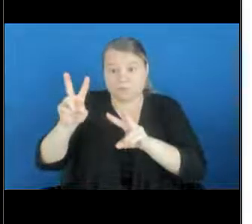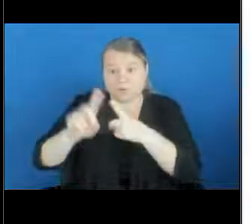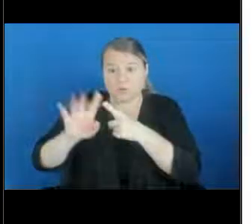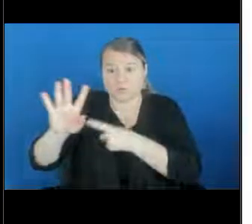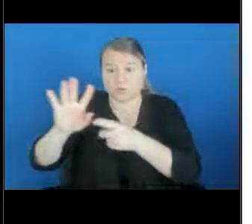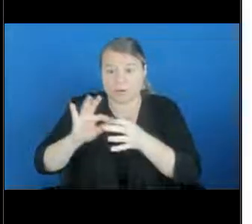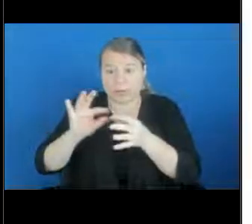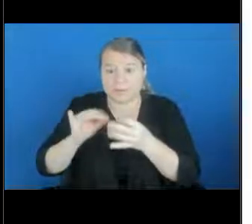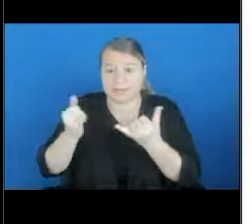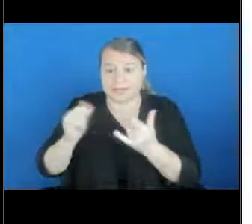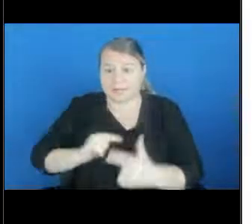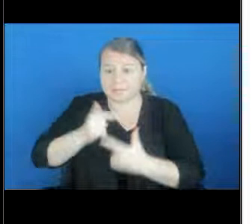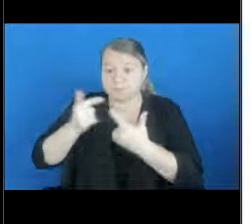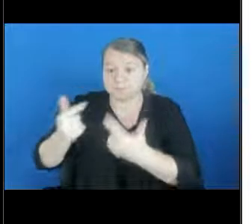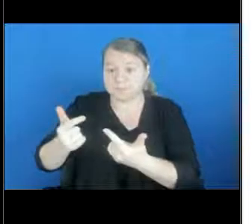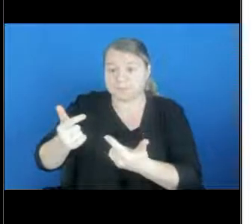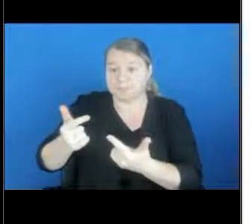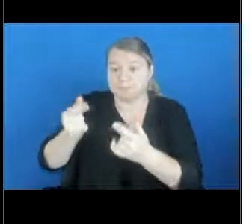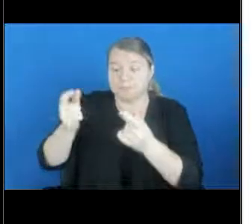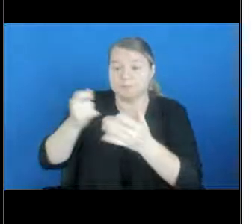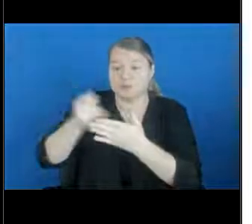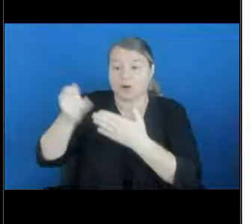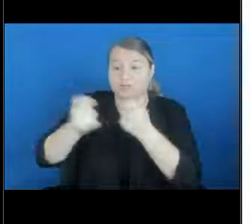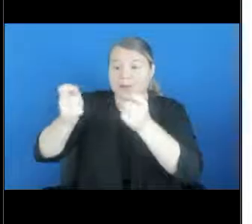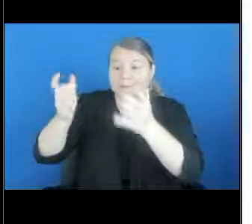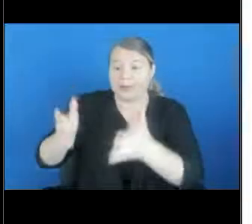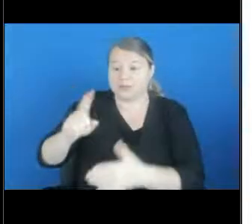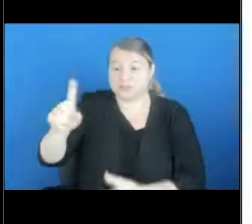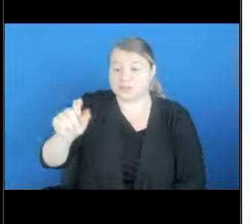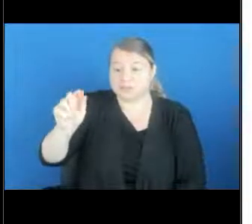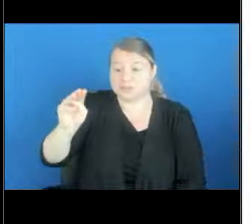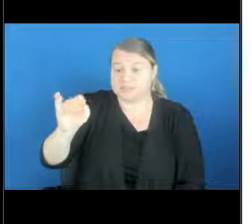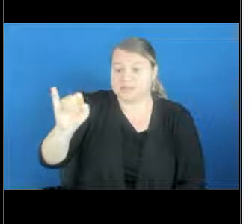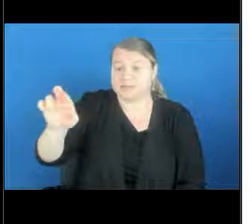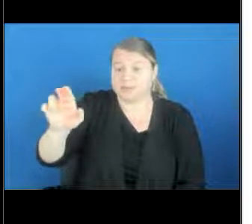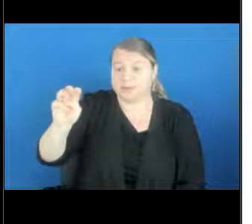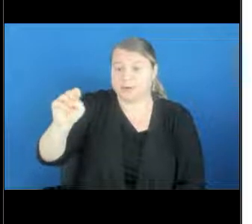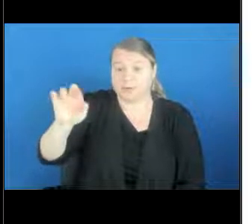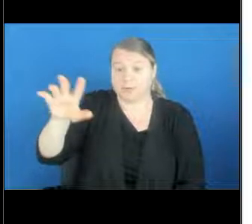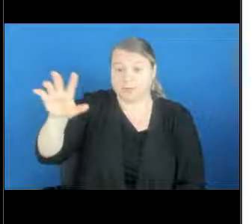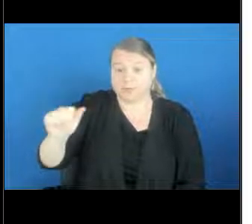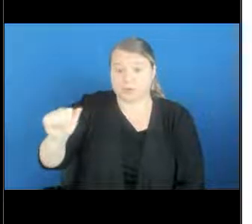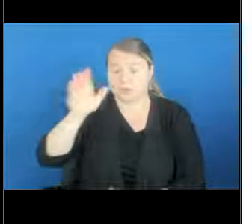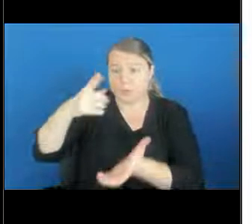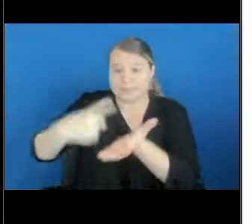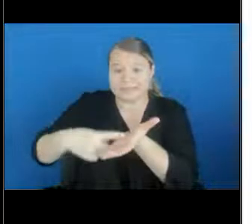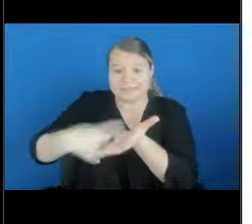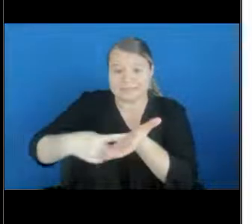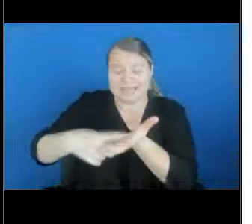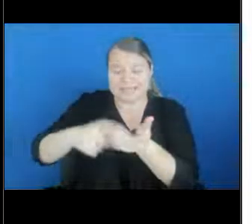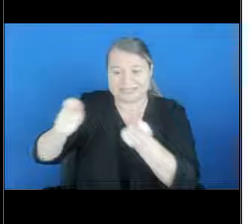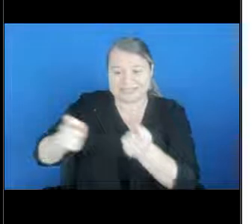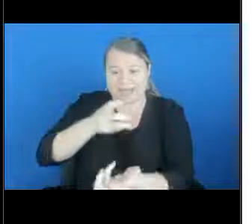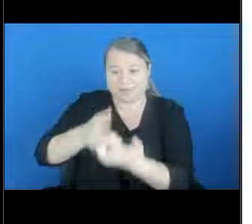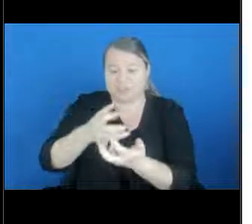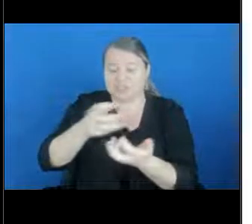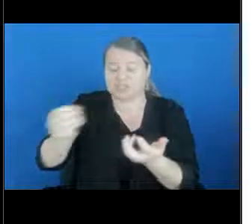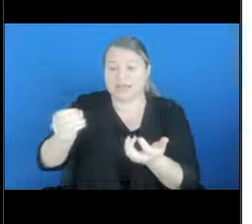over the presentation to VDOT Project Manager Zamir Mirza, who will discuss right-of-way acquisition as well as project